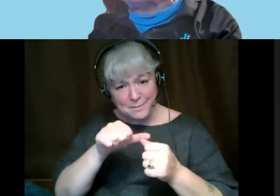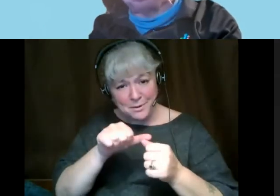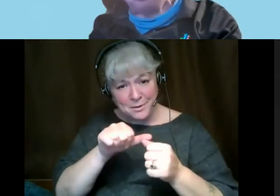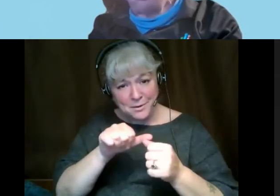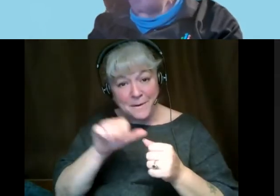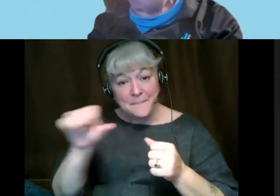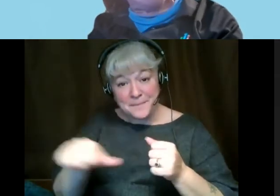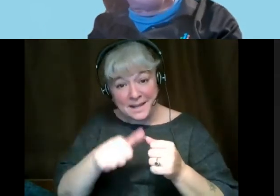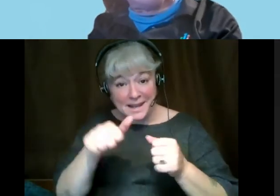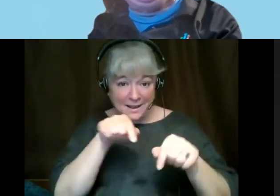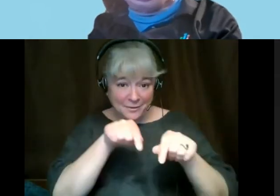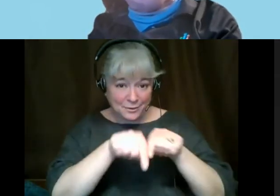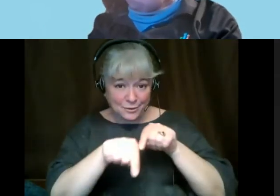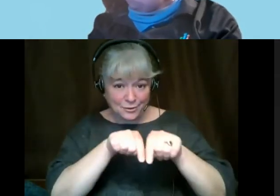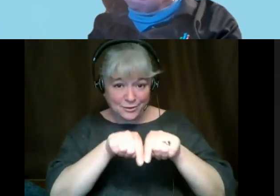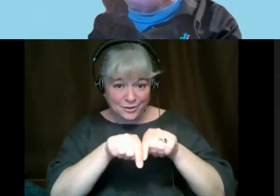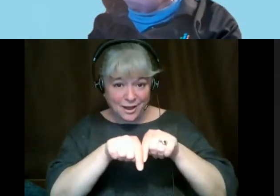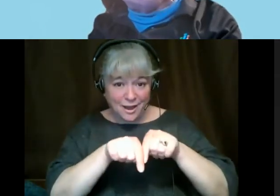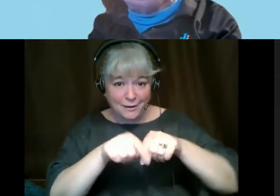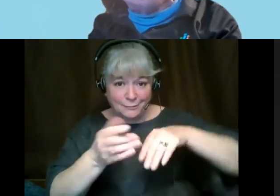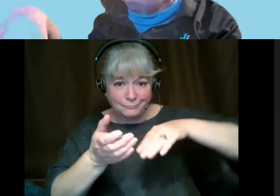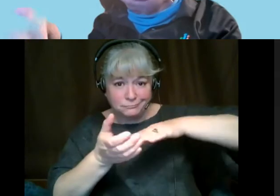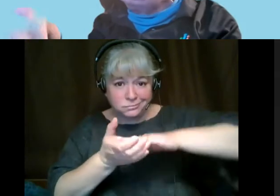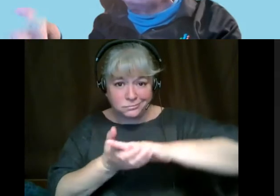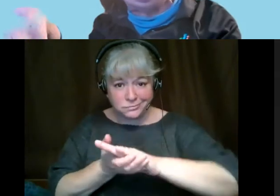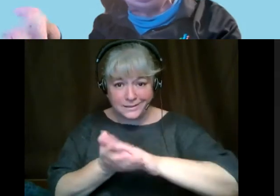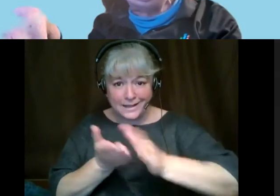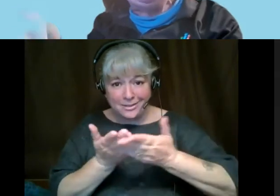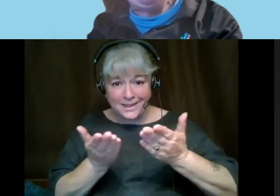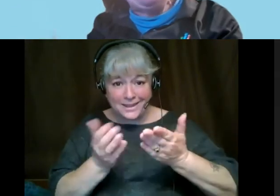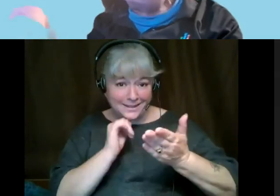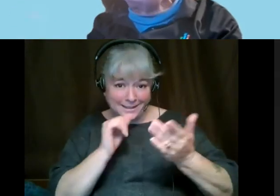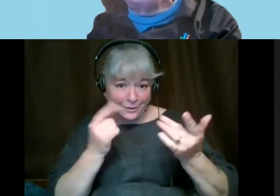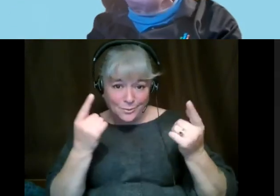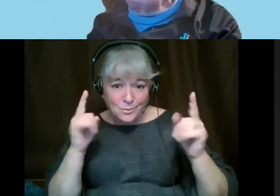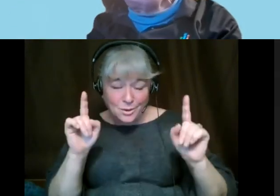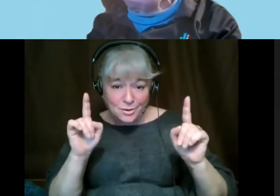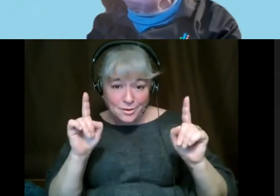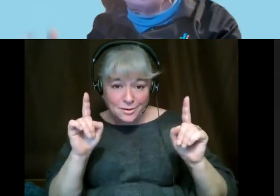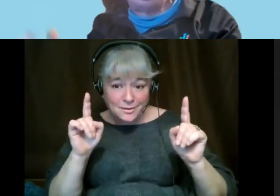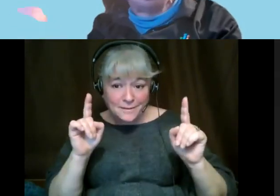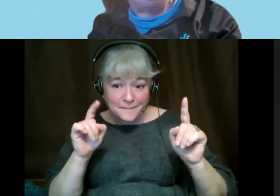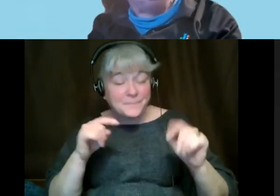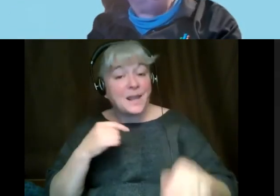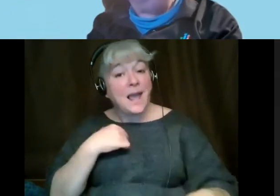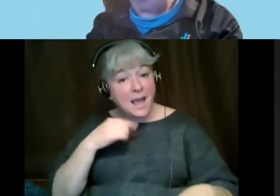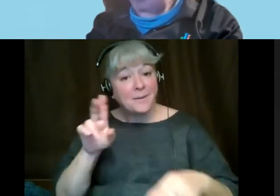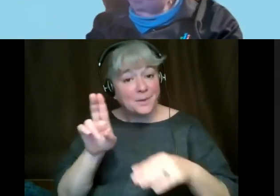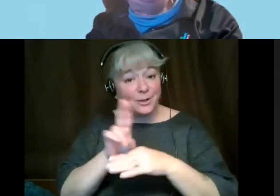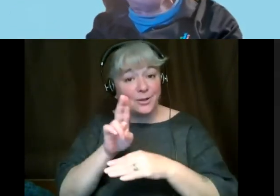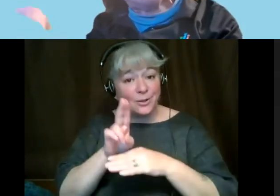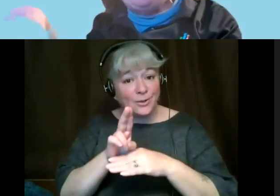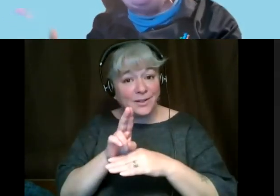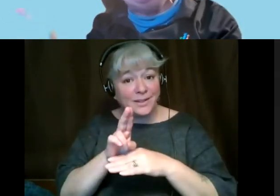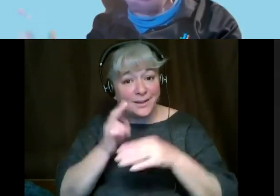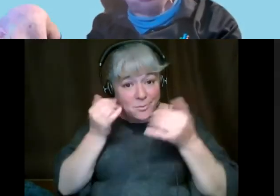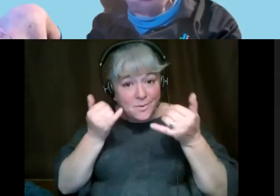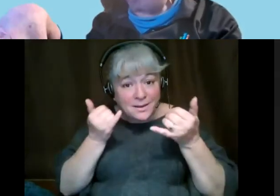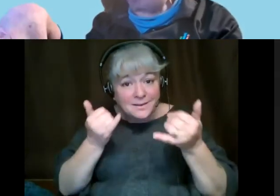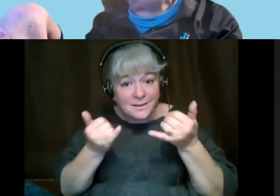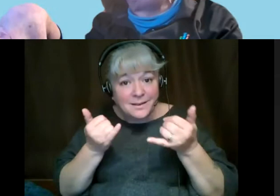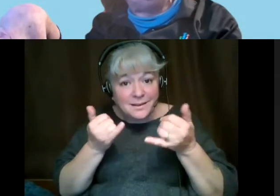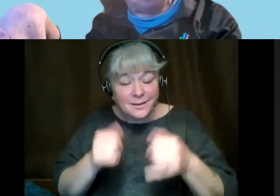stock put it on that didn't work? I'm using it right